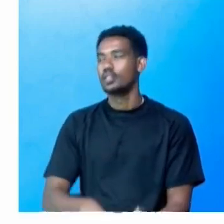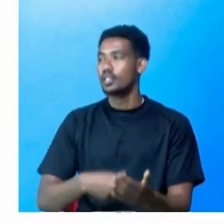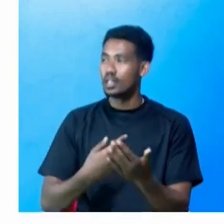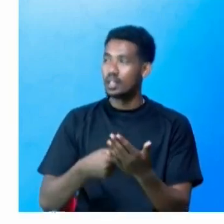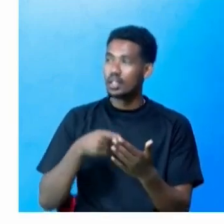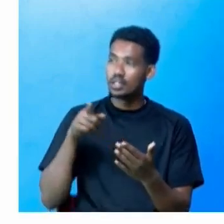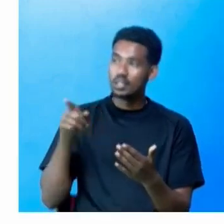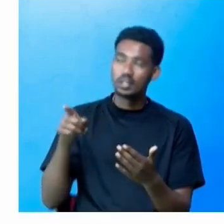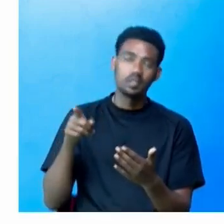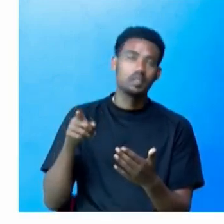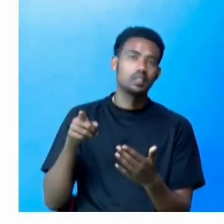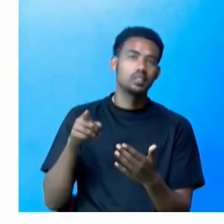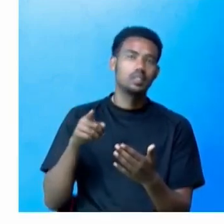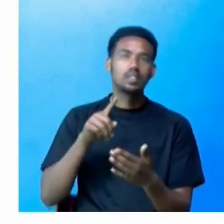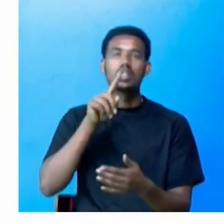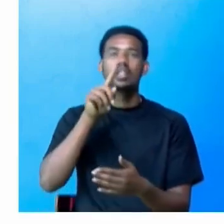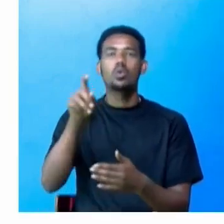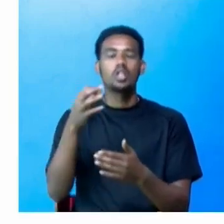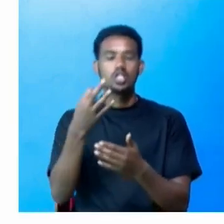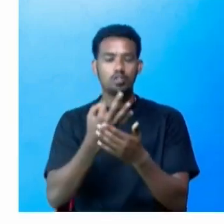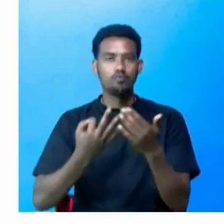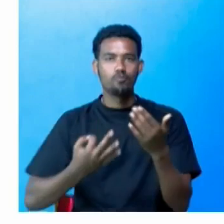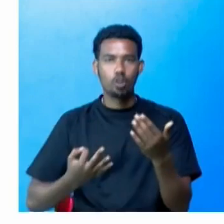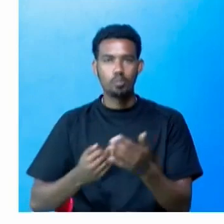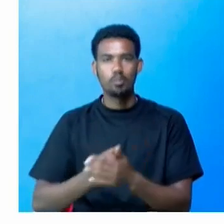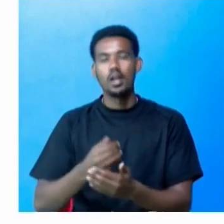So the first one is color.